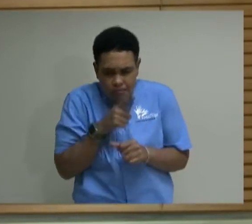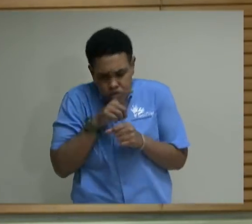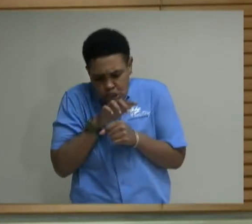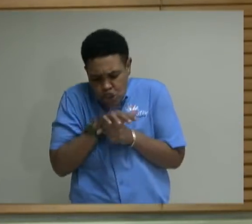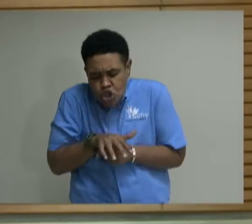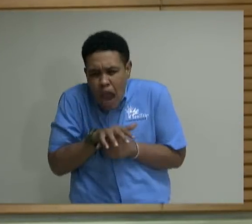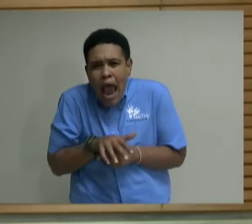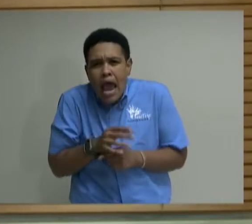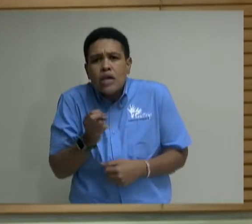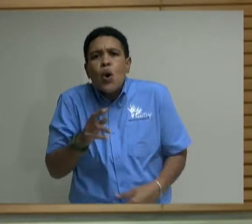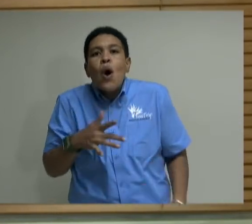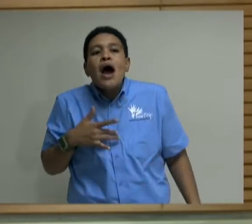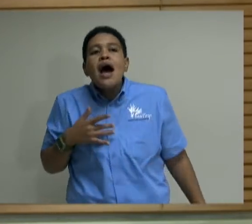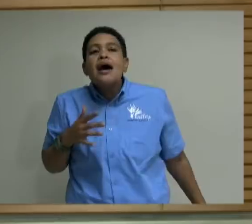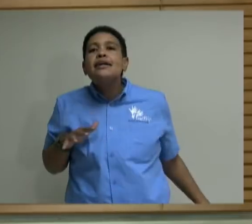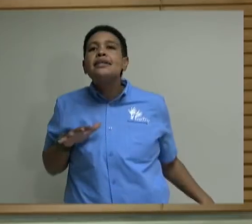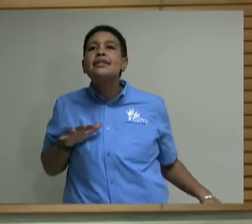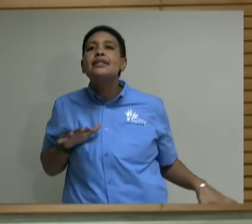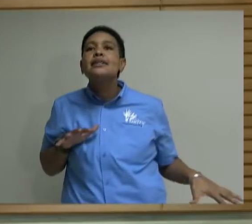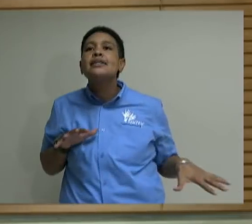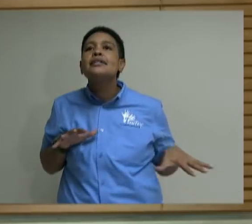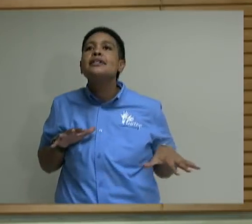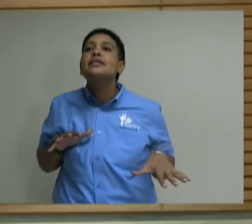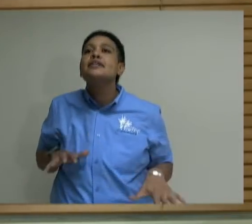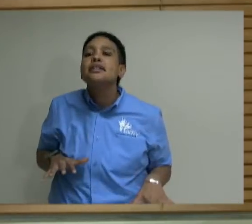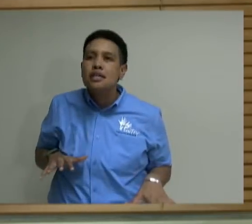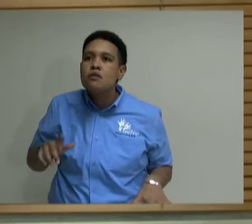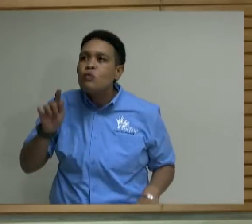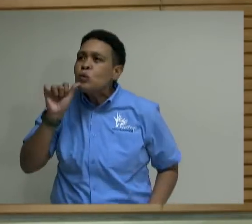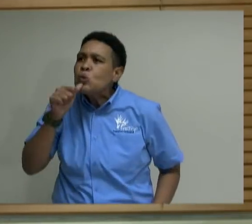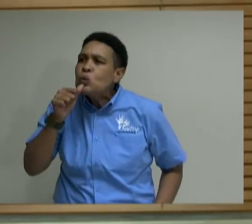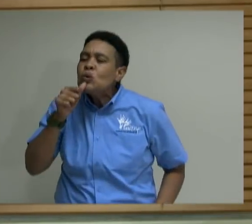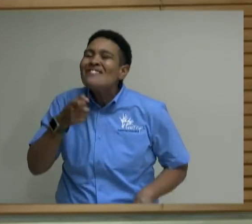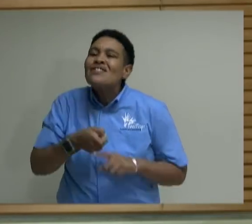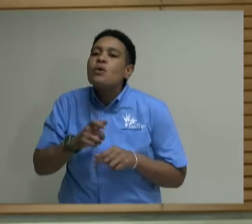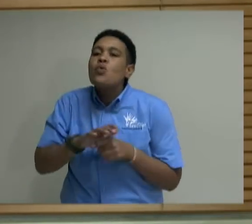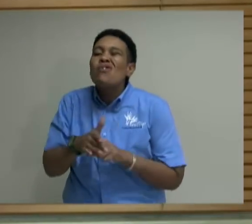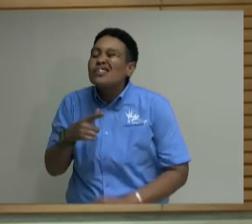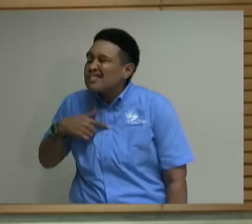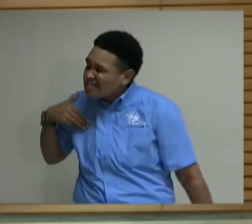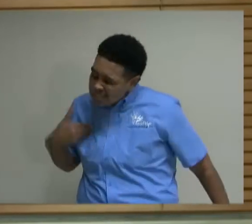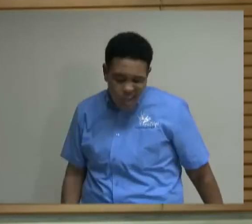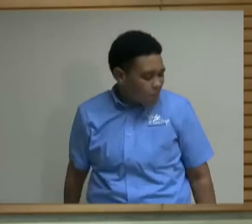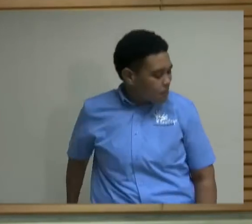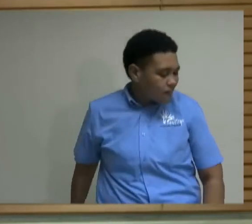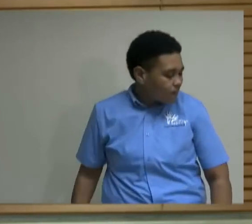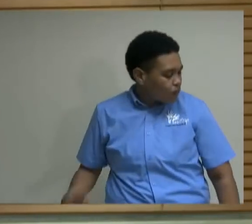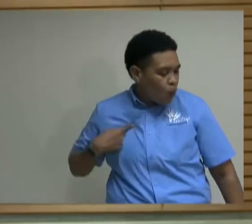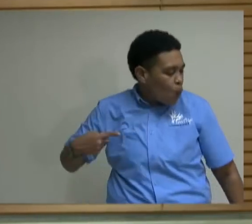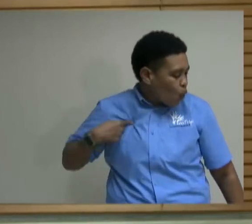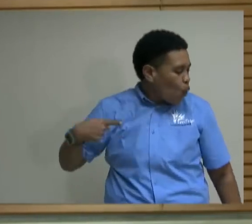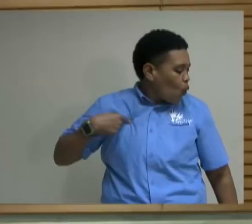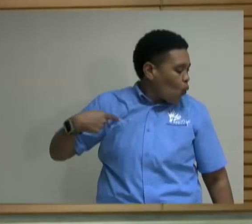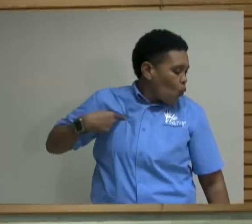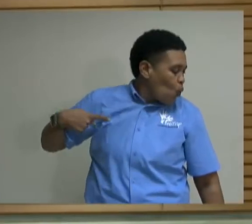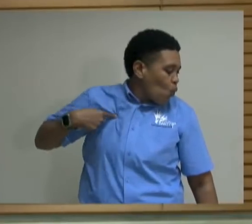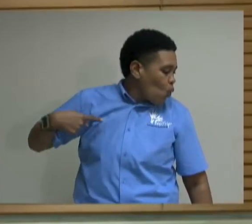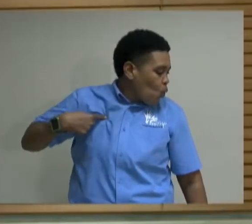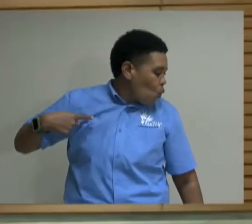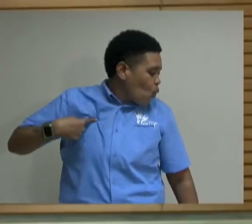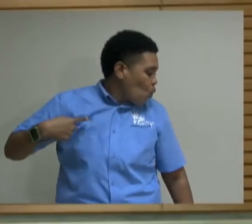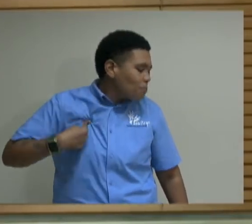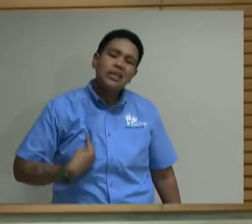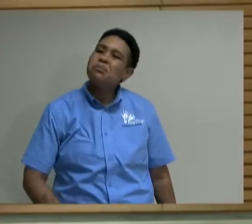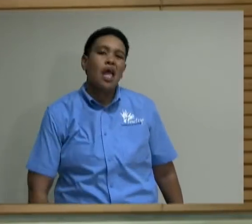stressed or weary or suffering from COVID fatigue as they are placed under quarantine arrangements. Indeed, the entire